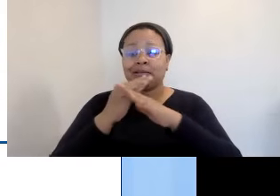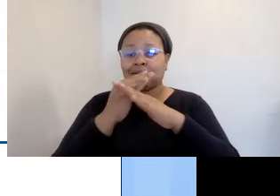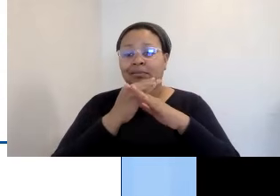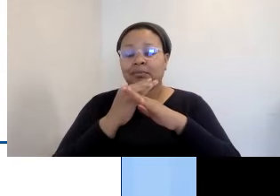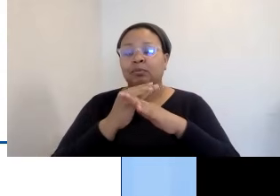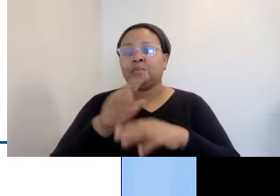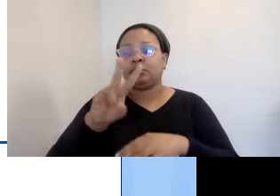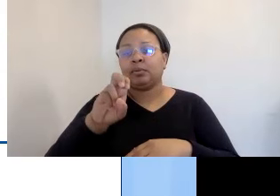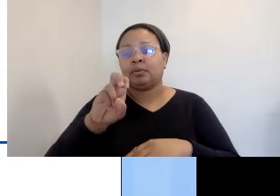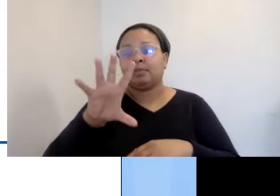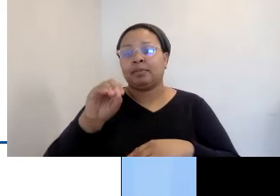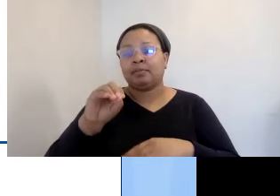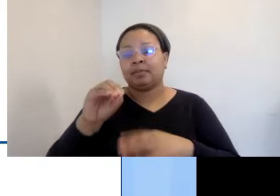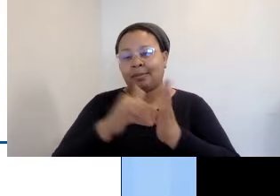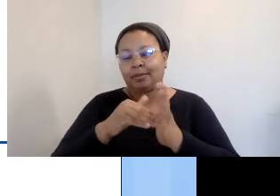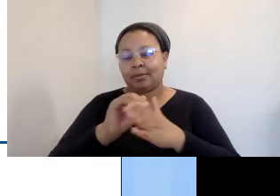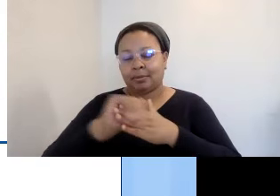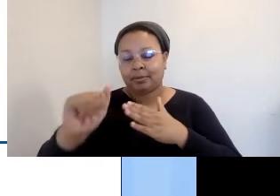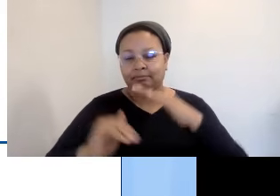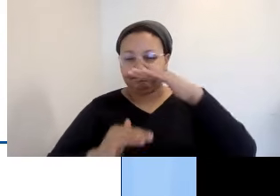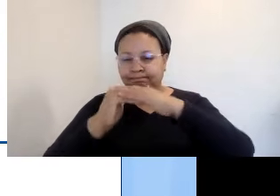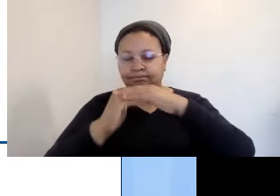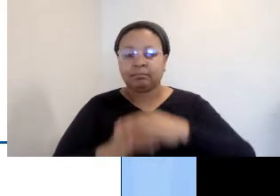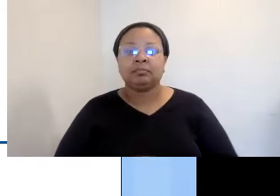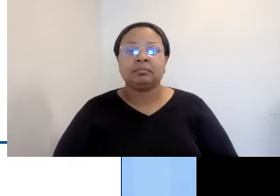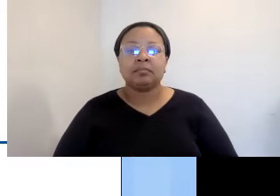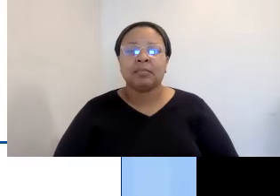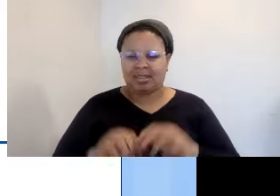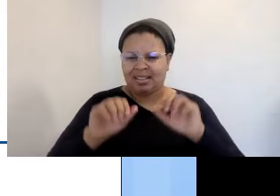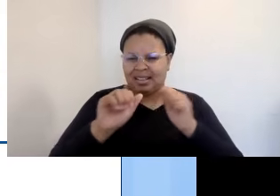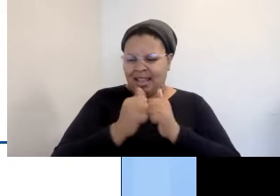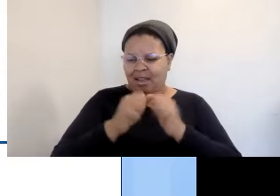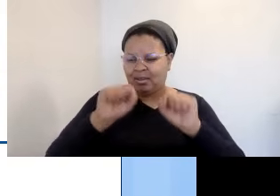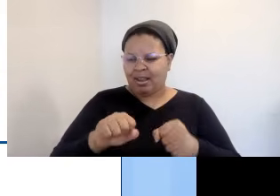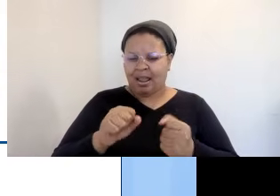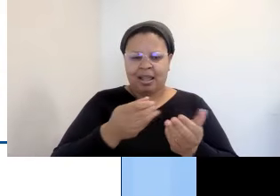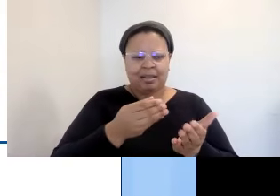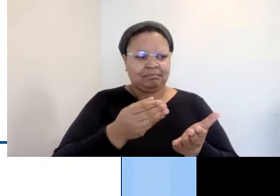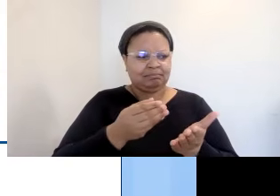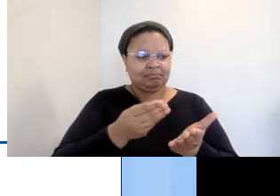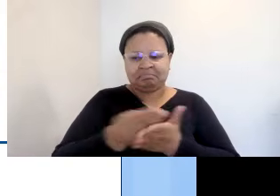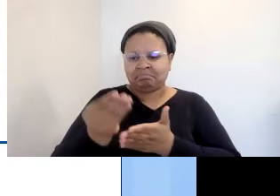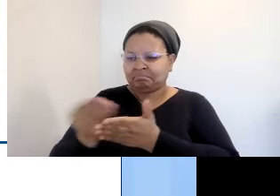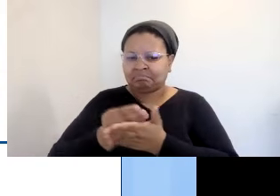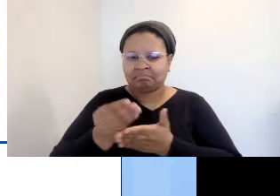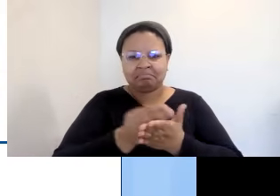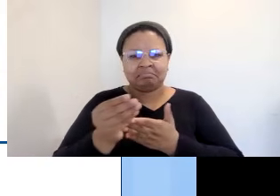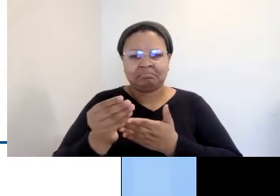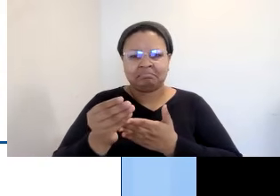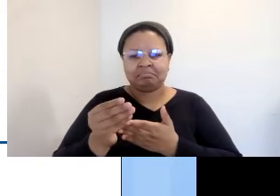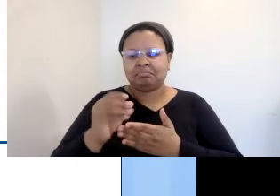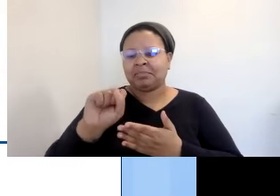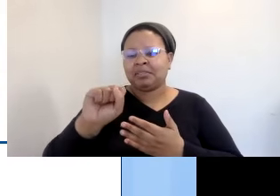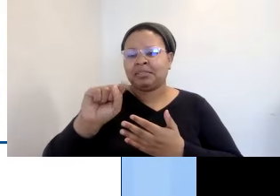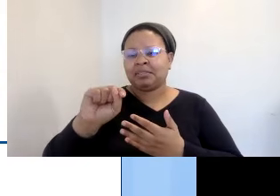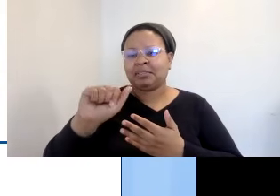So how can you spend stable funds? or AZ able funds?